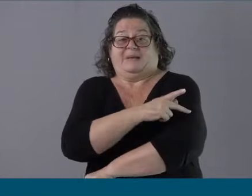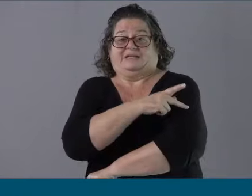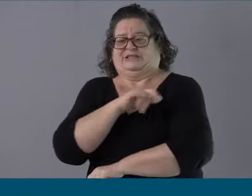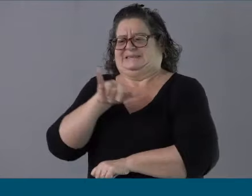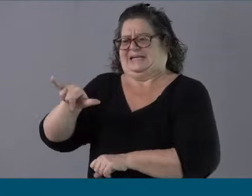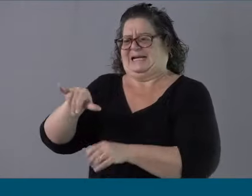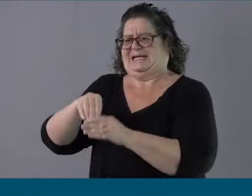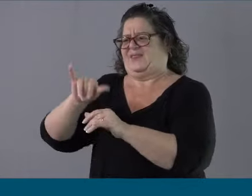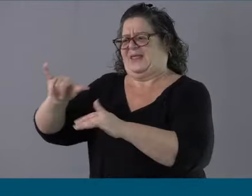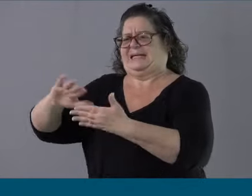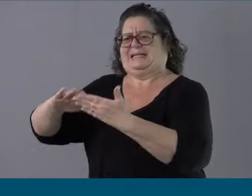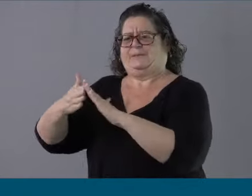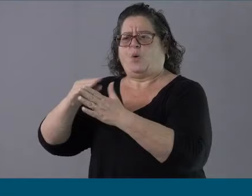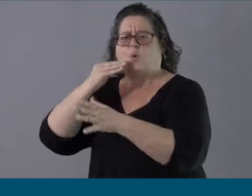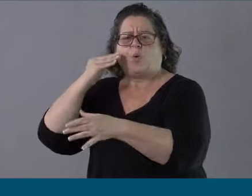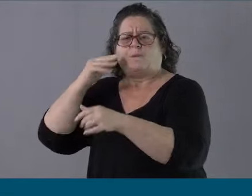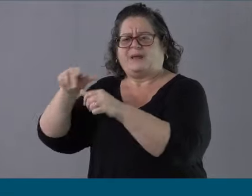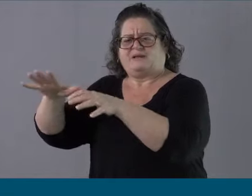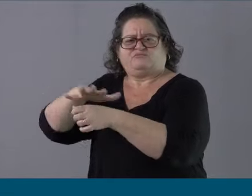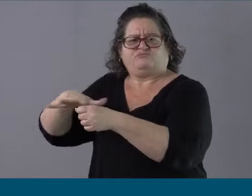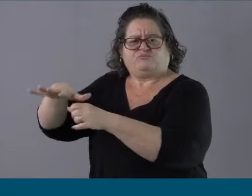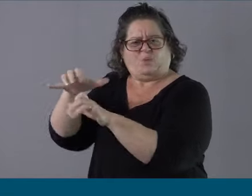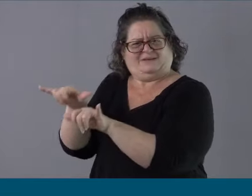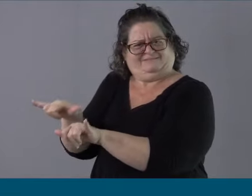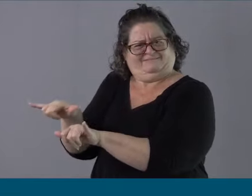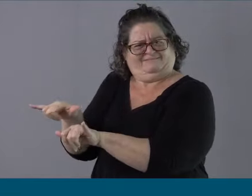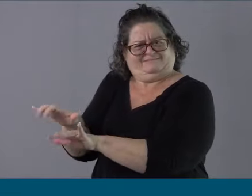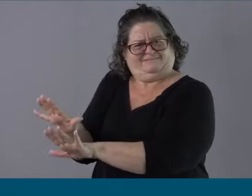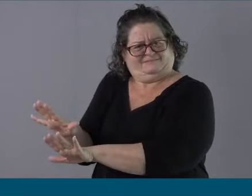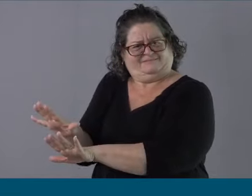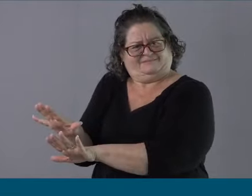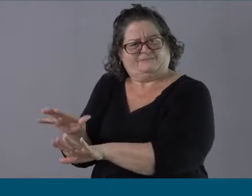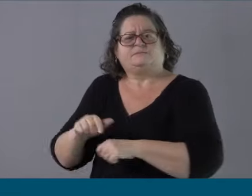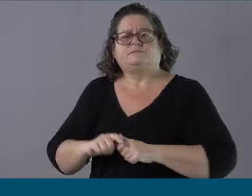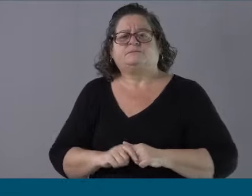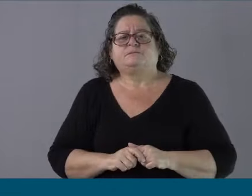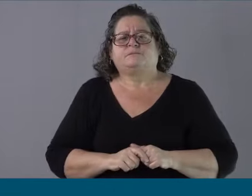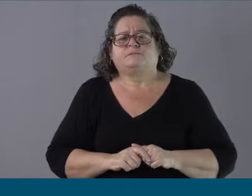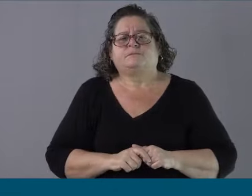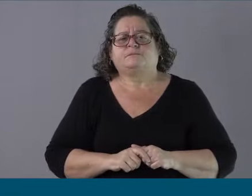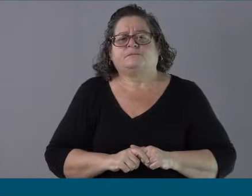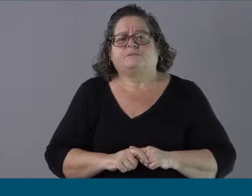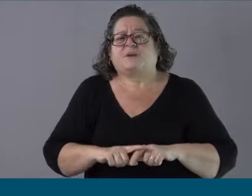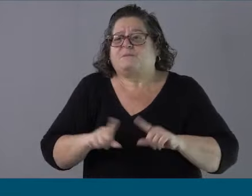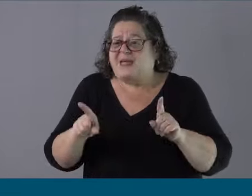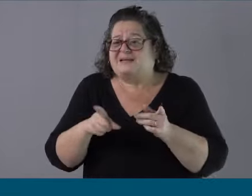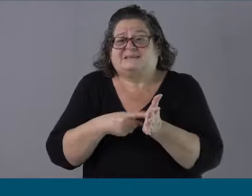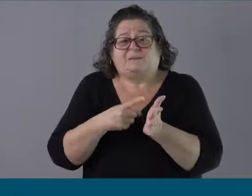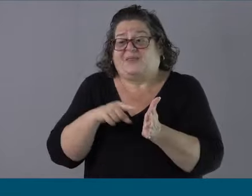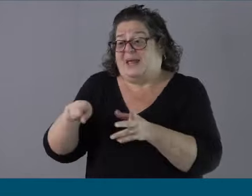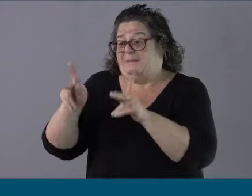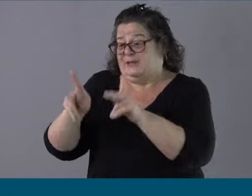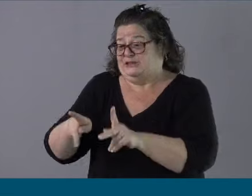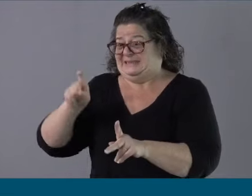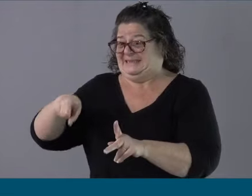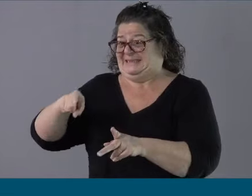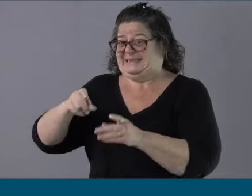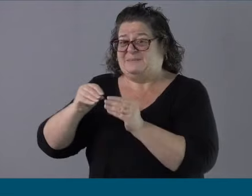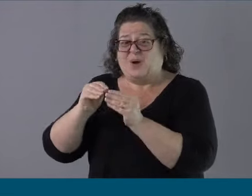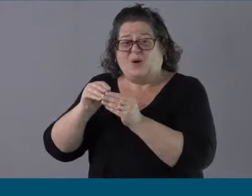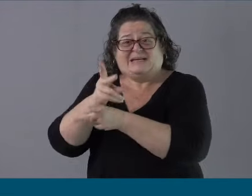transfer patients to the appropriate level of care at the appropriate time so that they can get the care that they need. If hospitals in rural